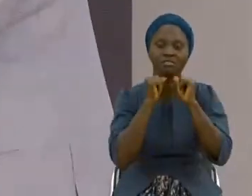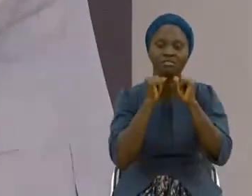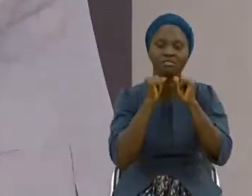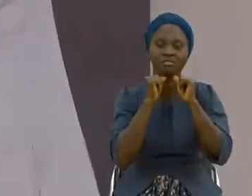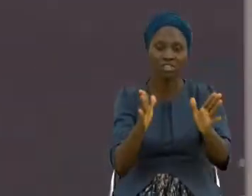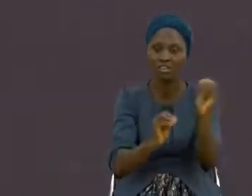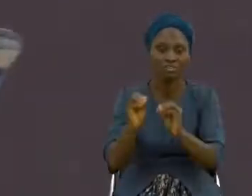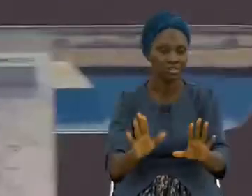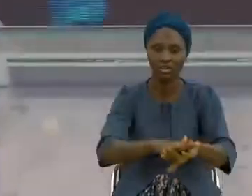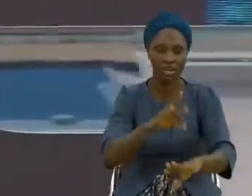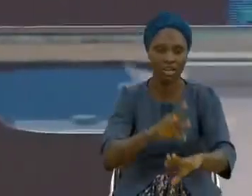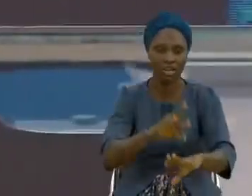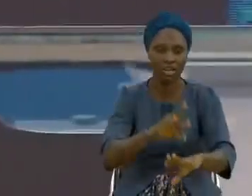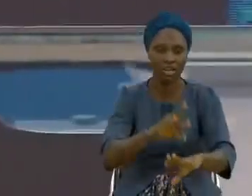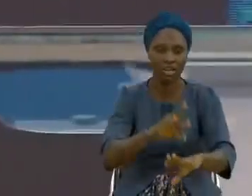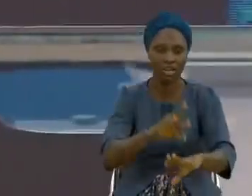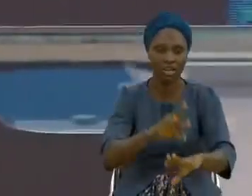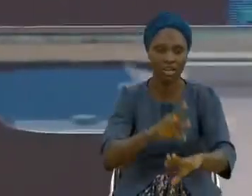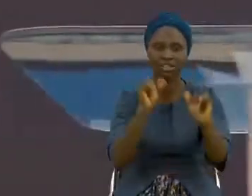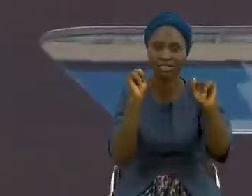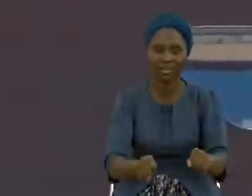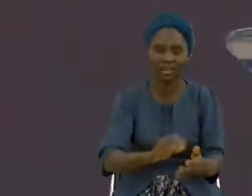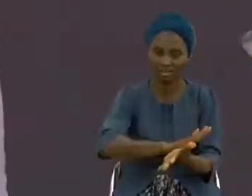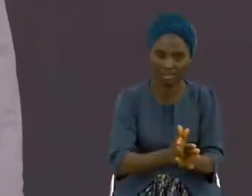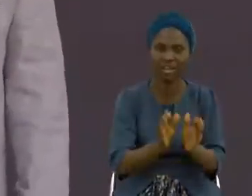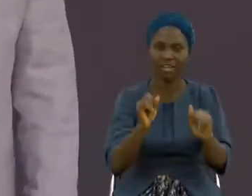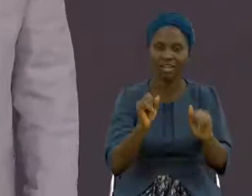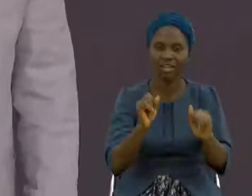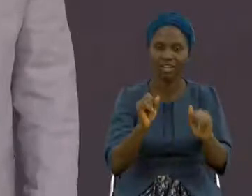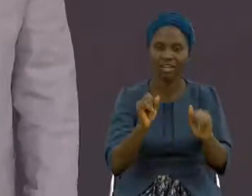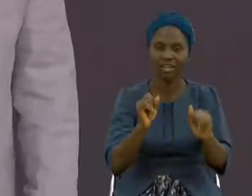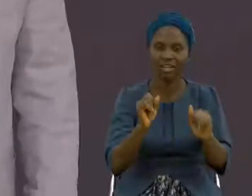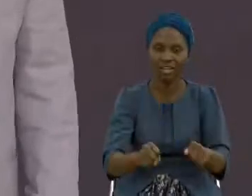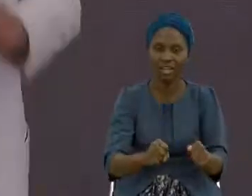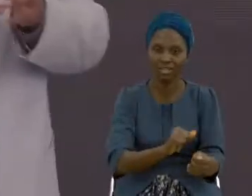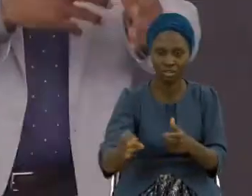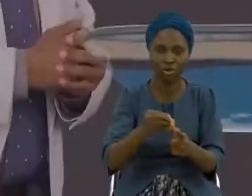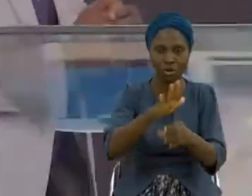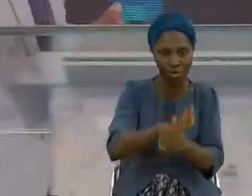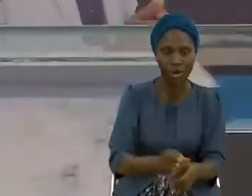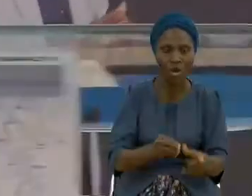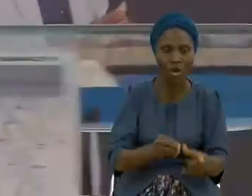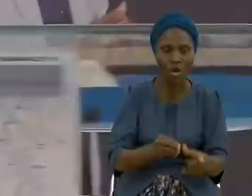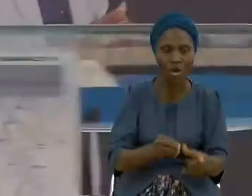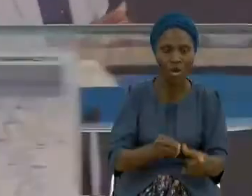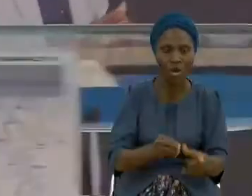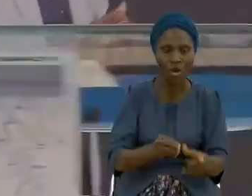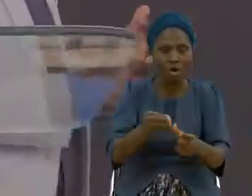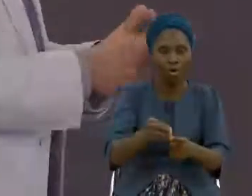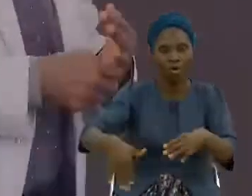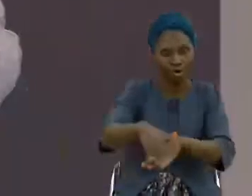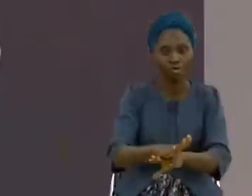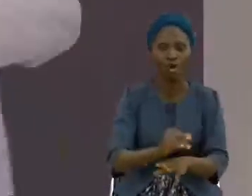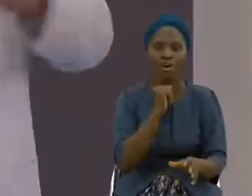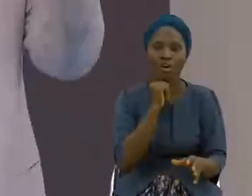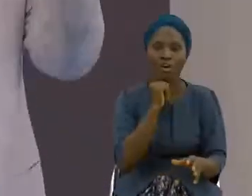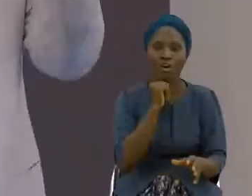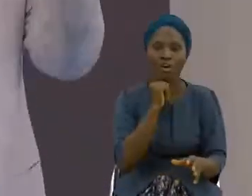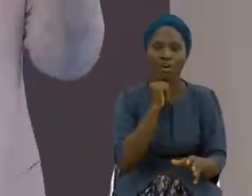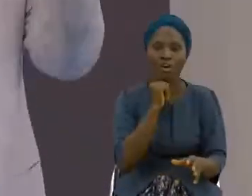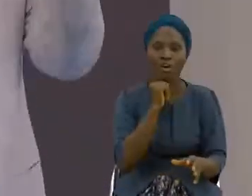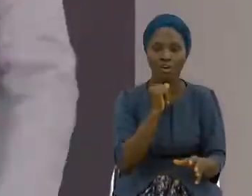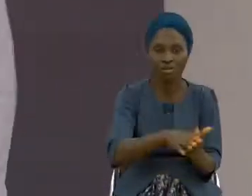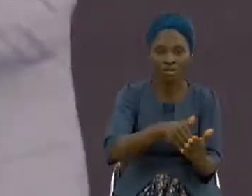through of oppressed or covered on relating in faith that's how we have